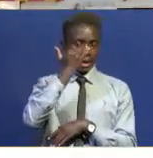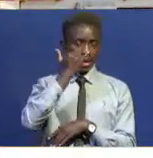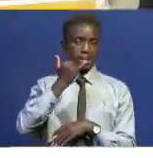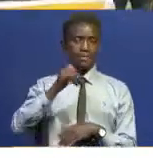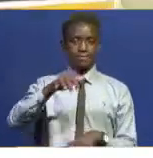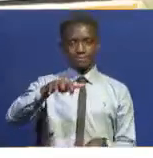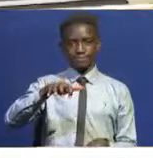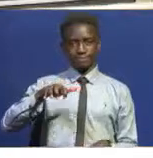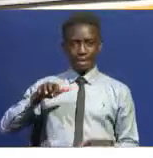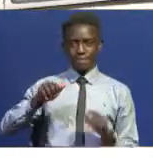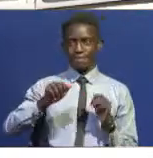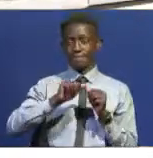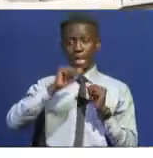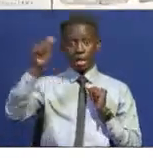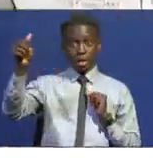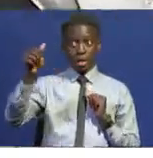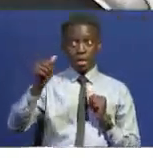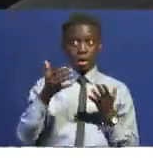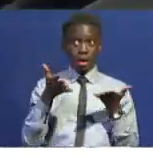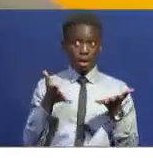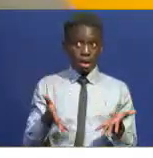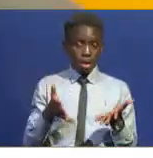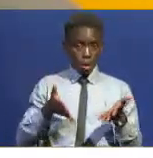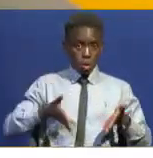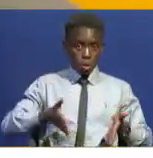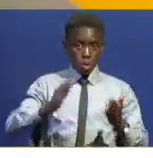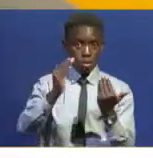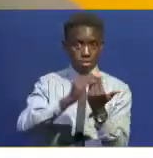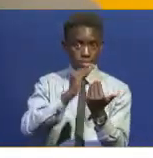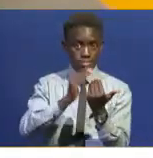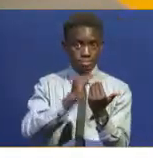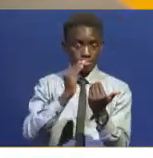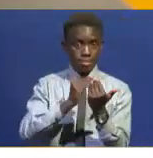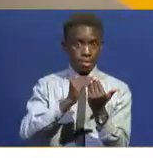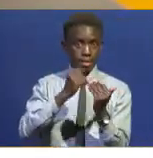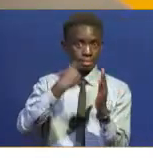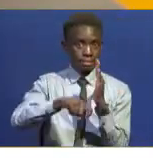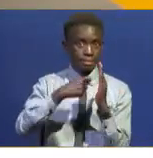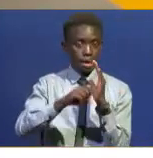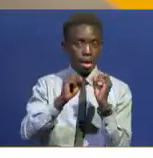The road maintenance levy will remain at 25 shillings per litre.